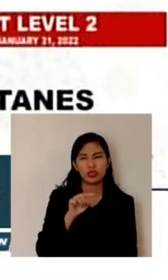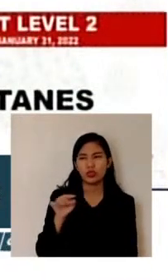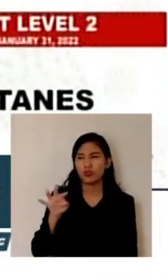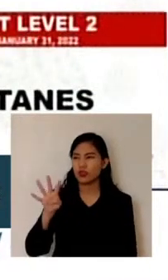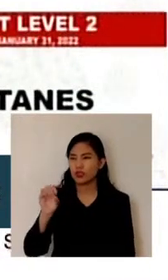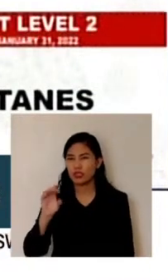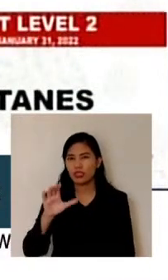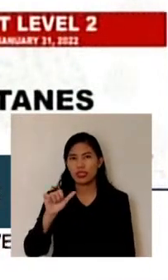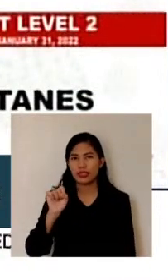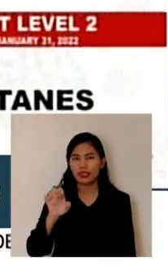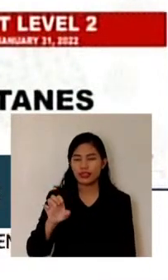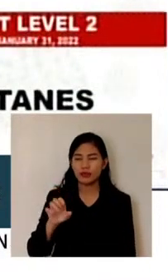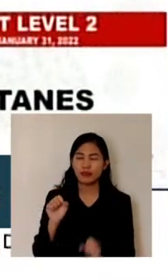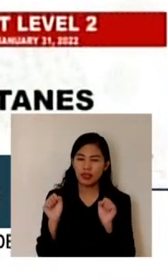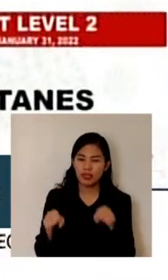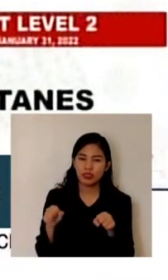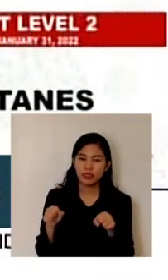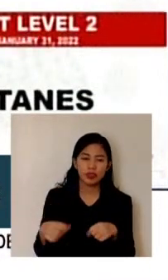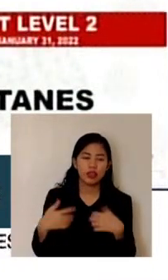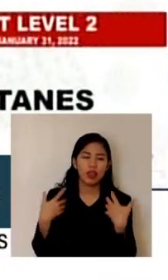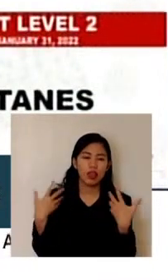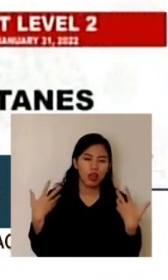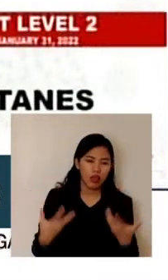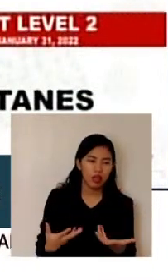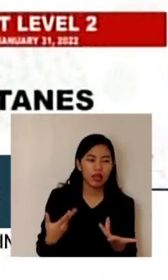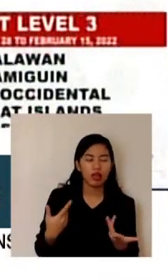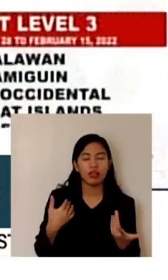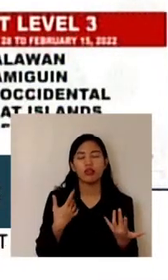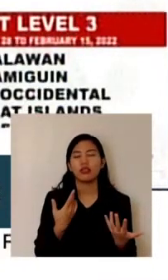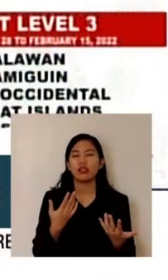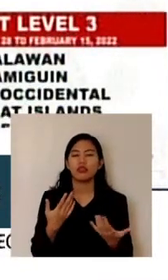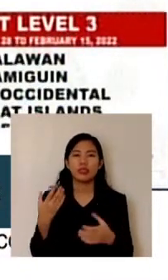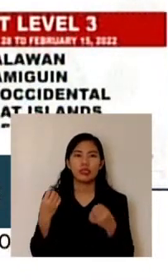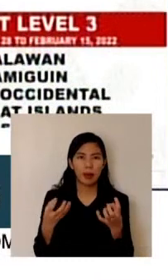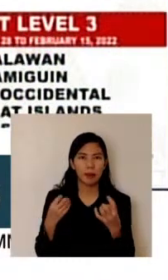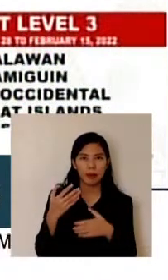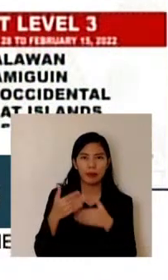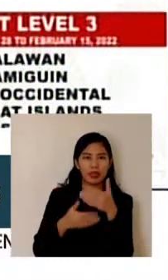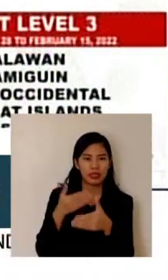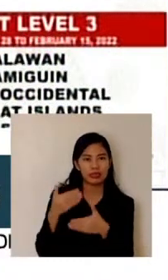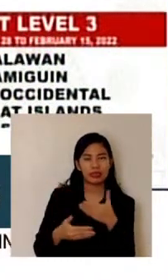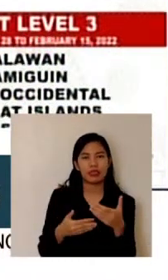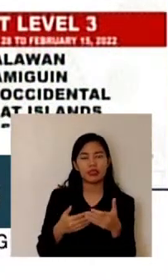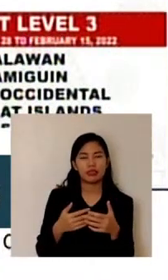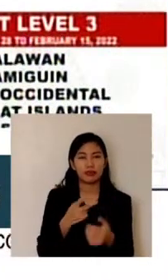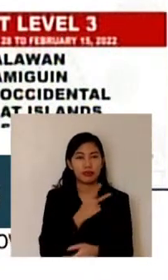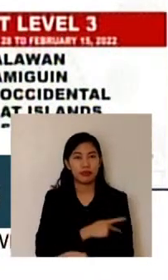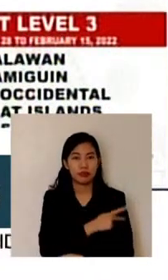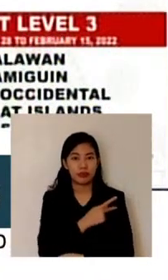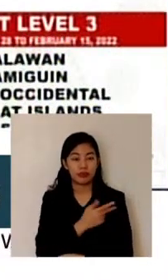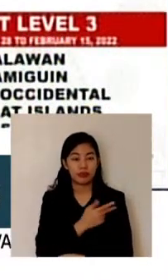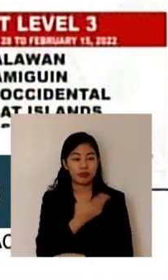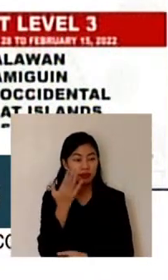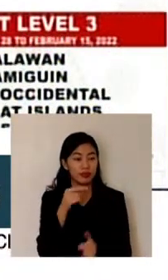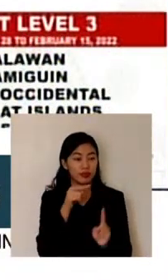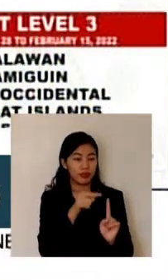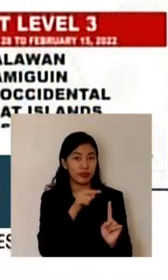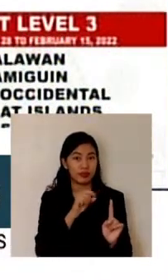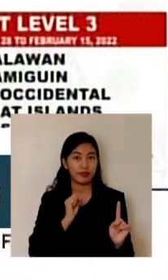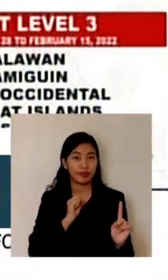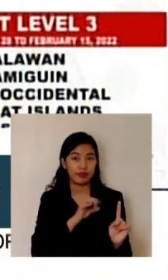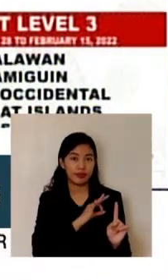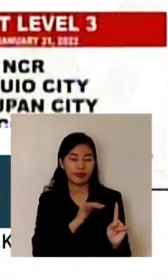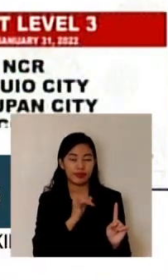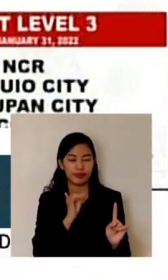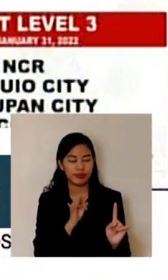very impossible for him to be able to process all these patients. Kasi ang isang contact tracer to conduct a quality